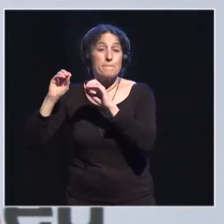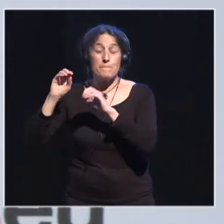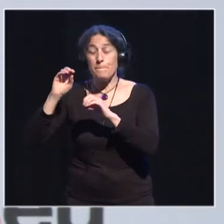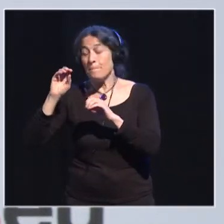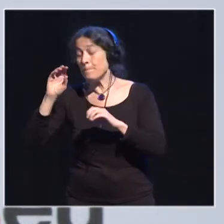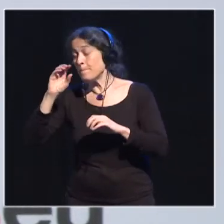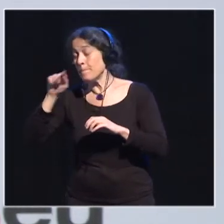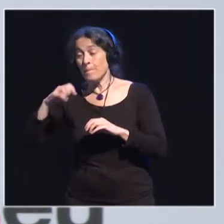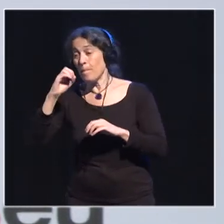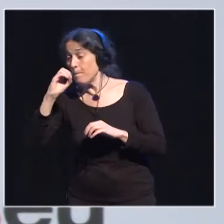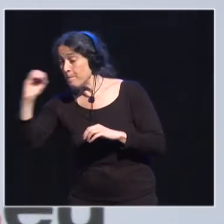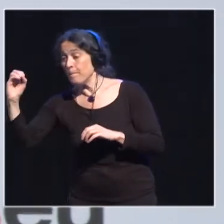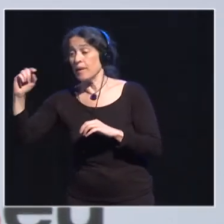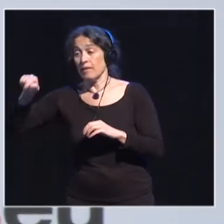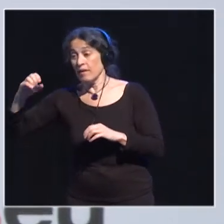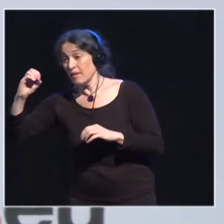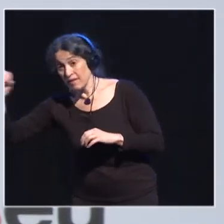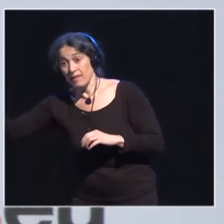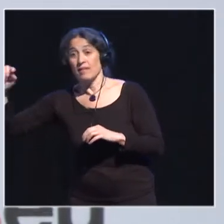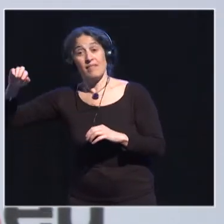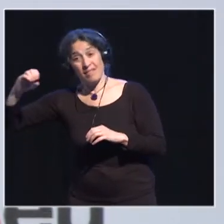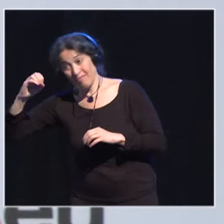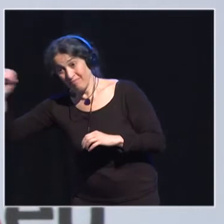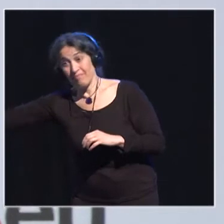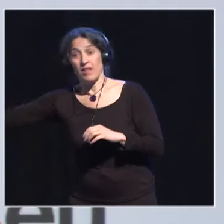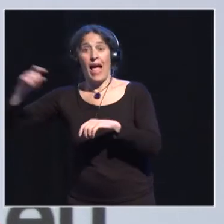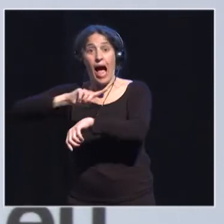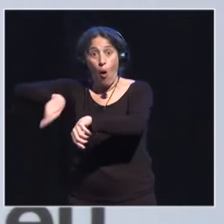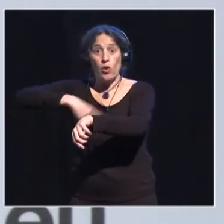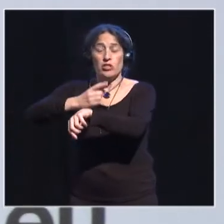the same amount of hours of all the workforce in France.